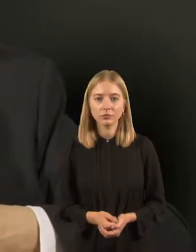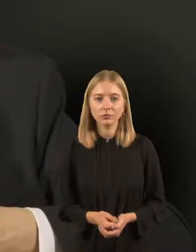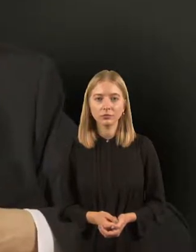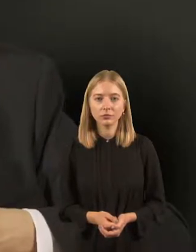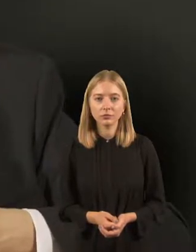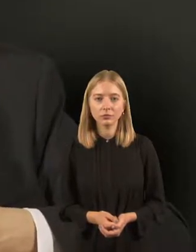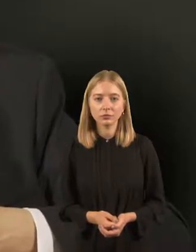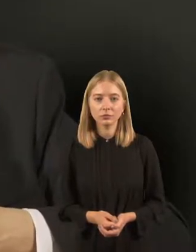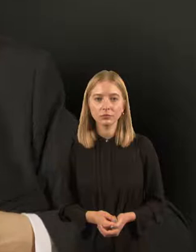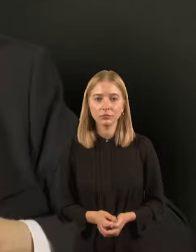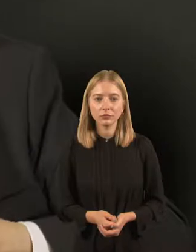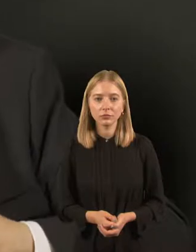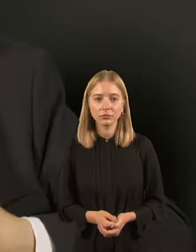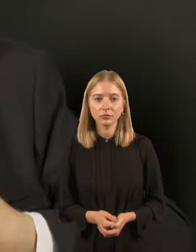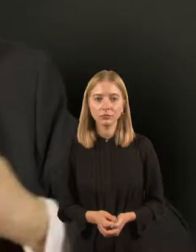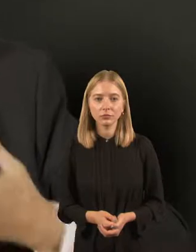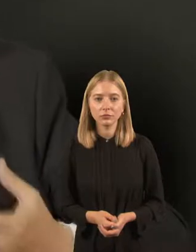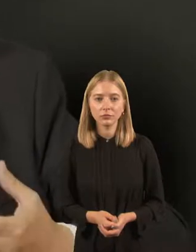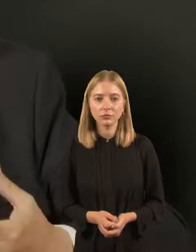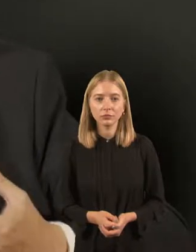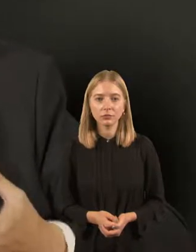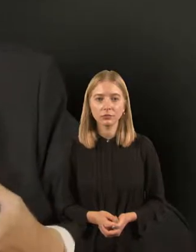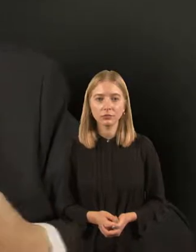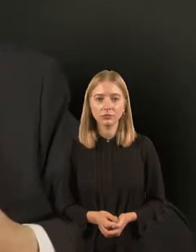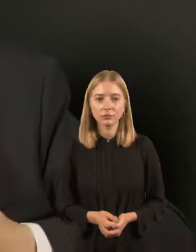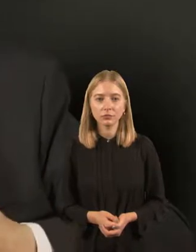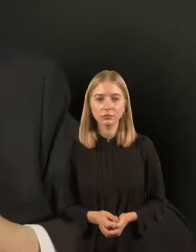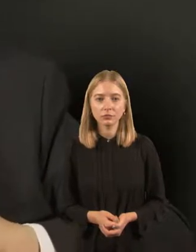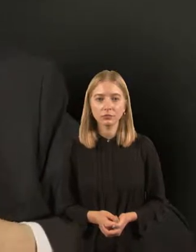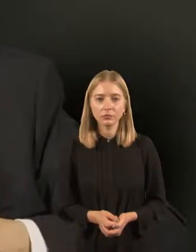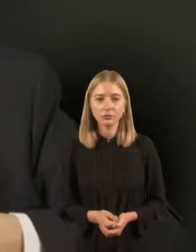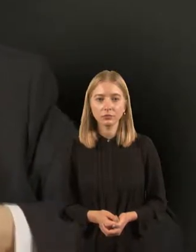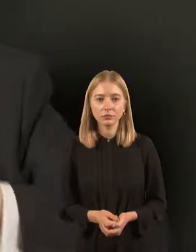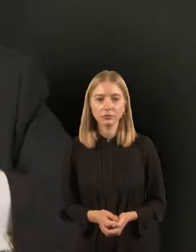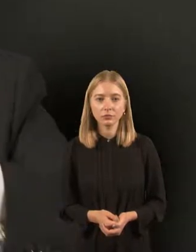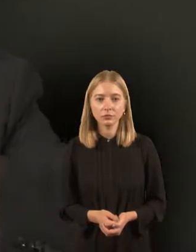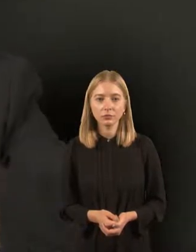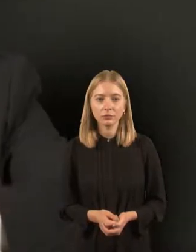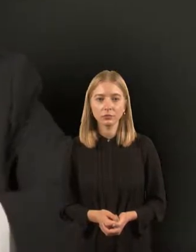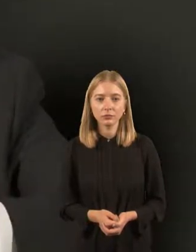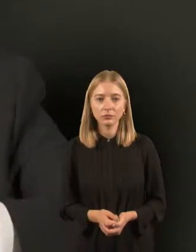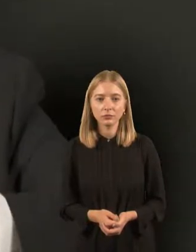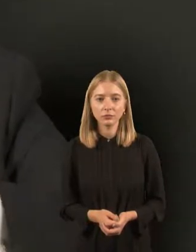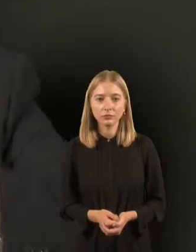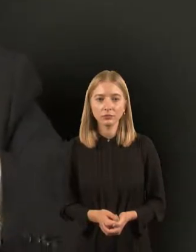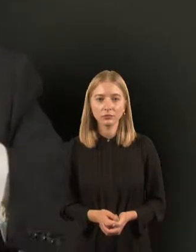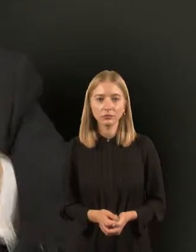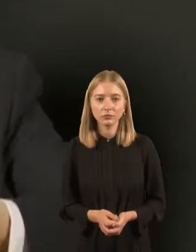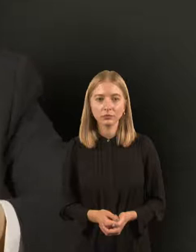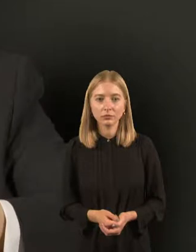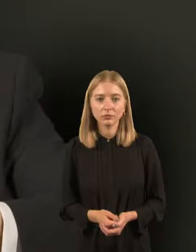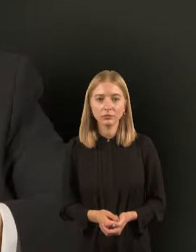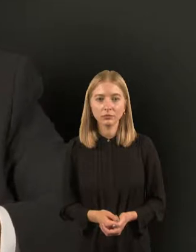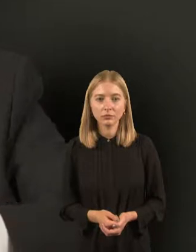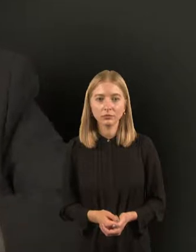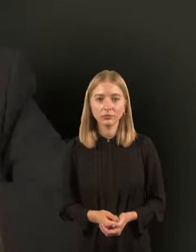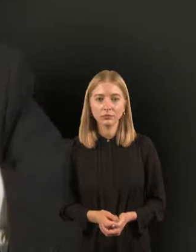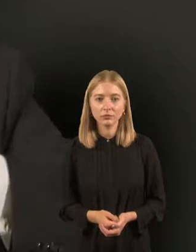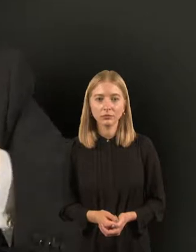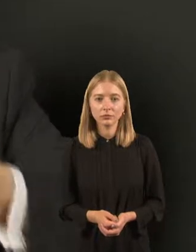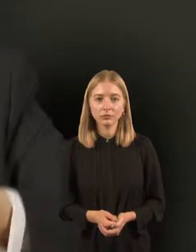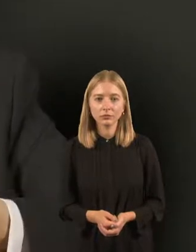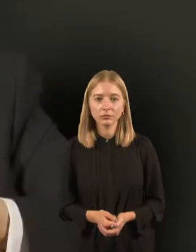circumstances. You can take the opportunity to create wealth, new jobs,